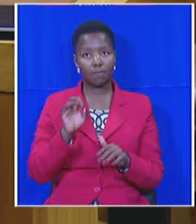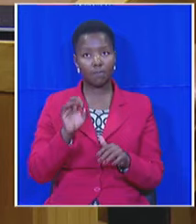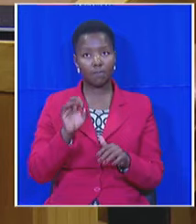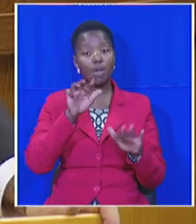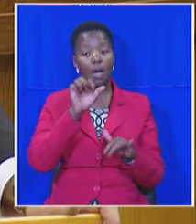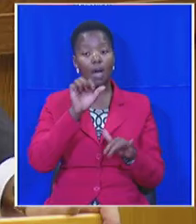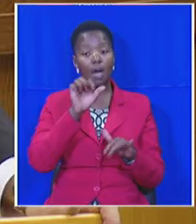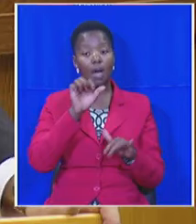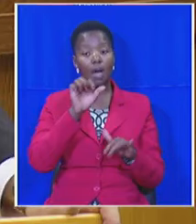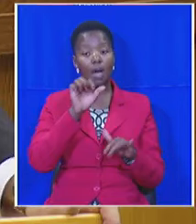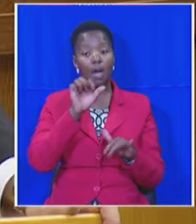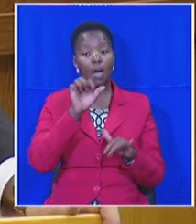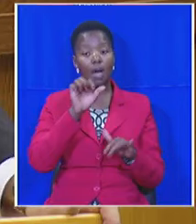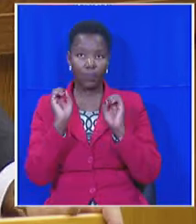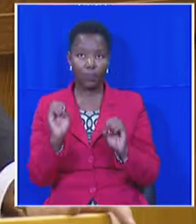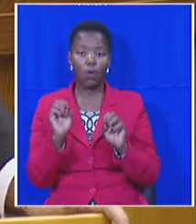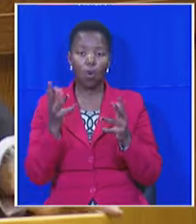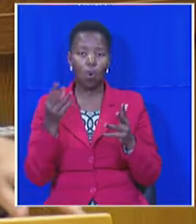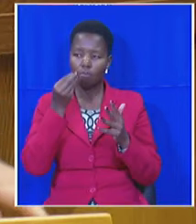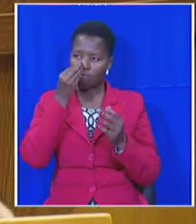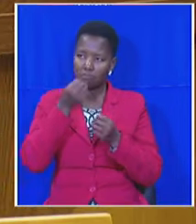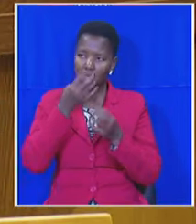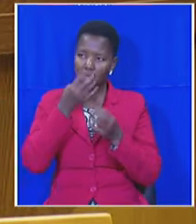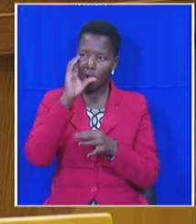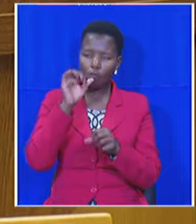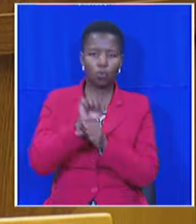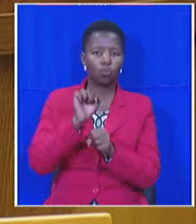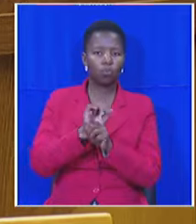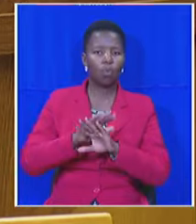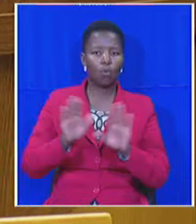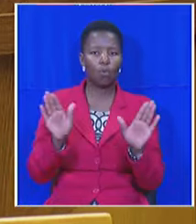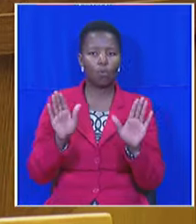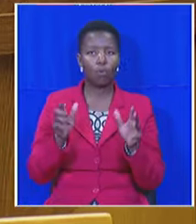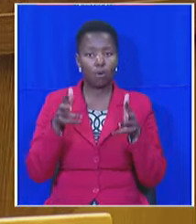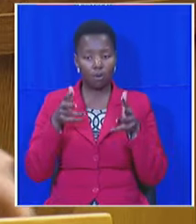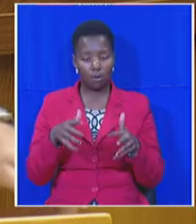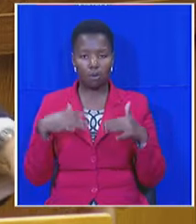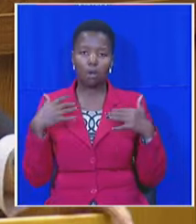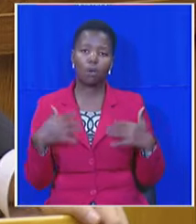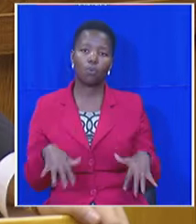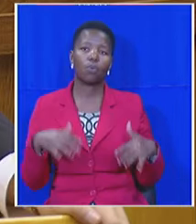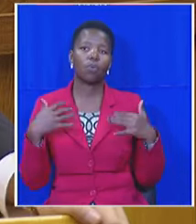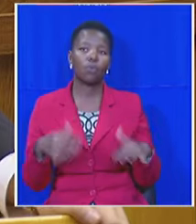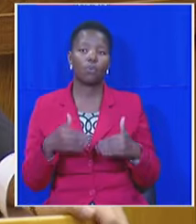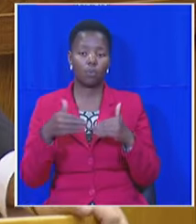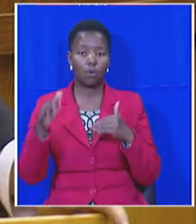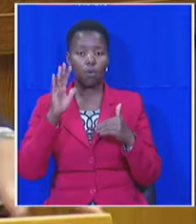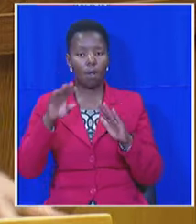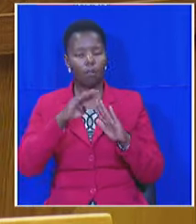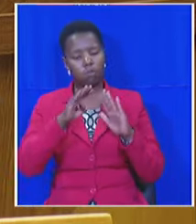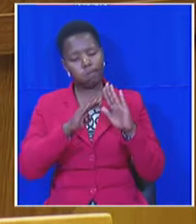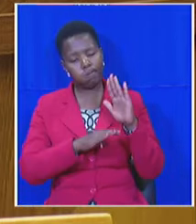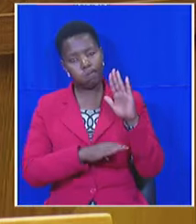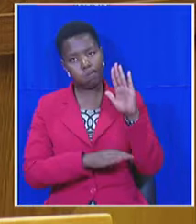not have jobs or have given up looking for jobs, and we are hurtling towards a ratings downgrade in